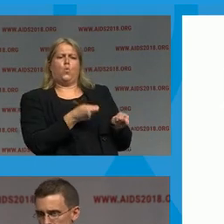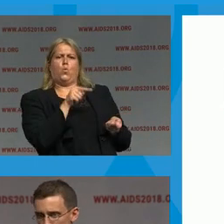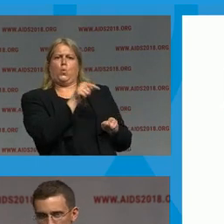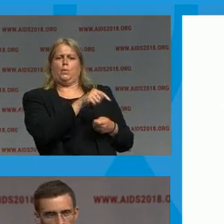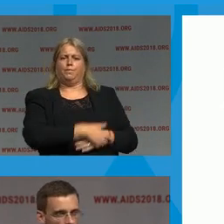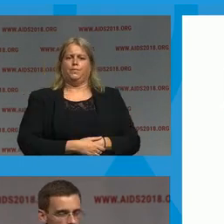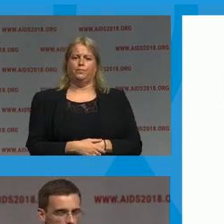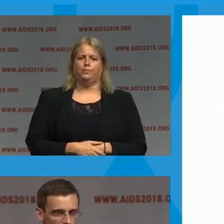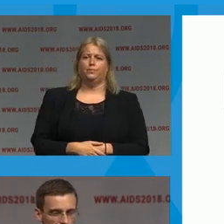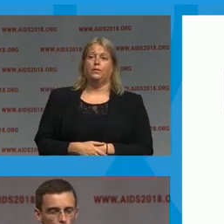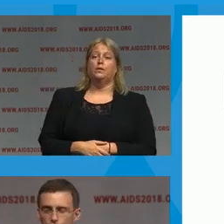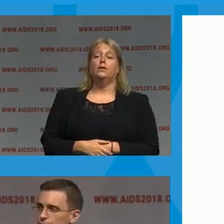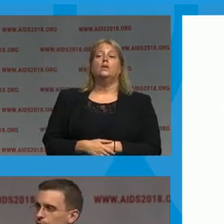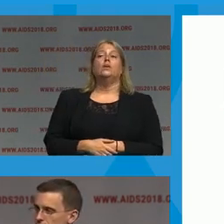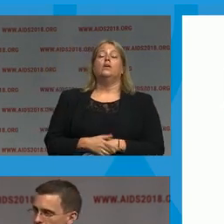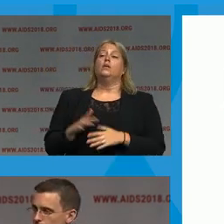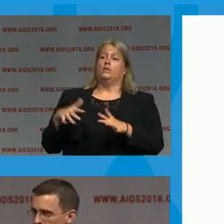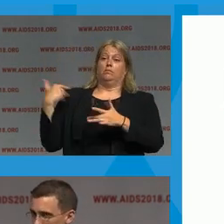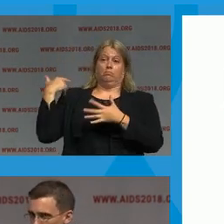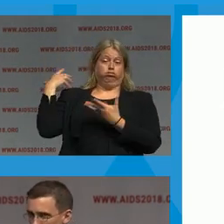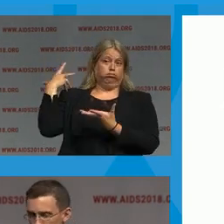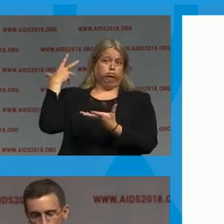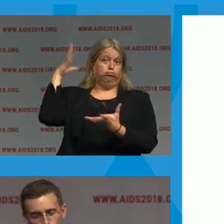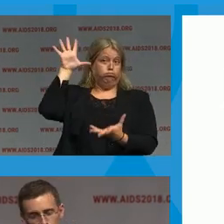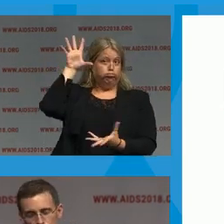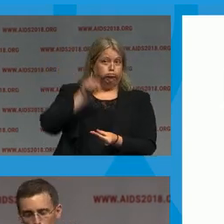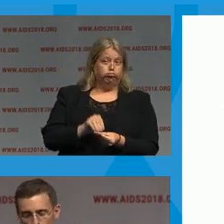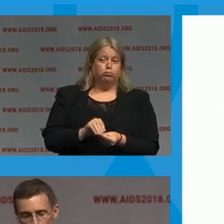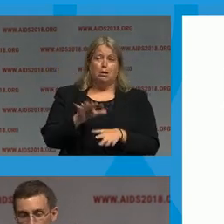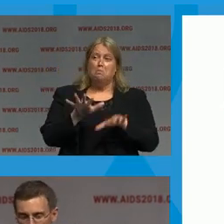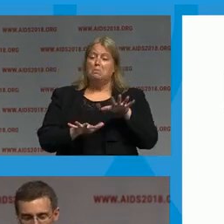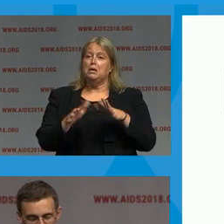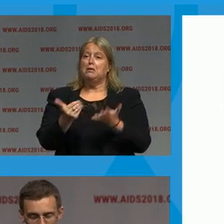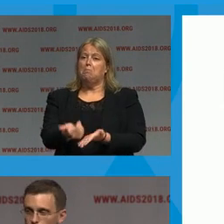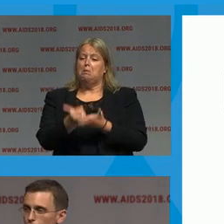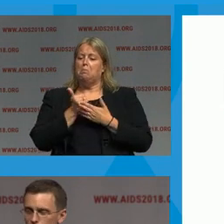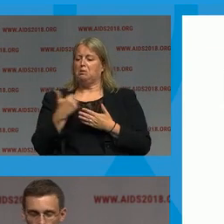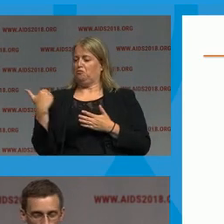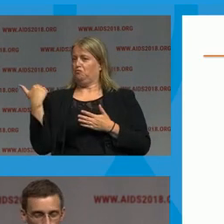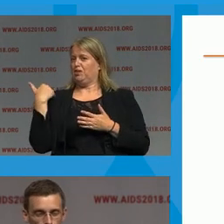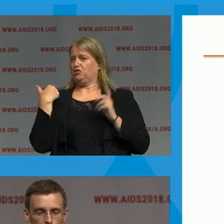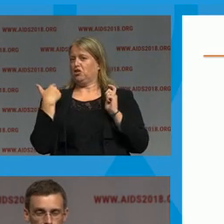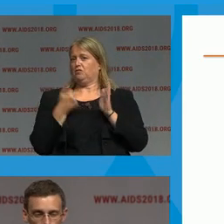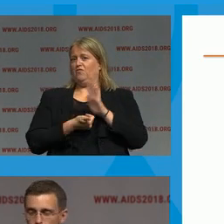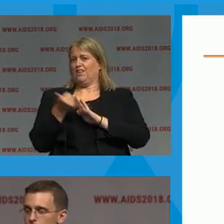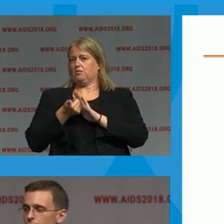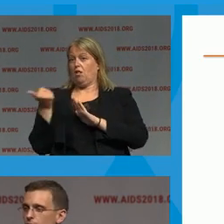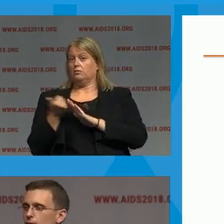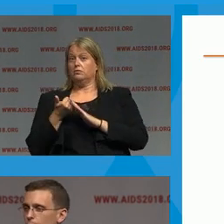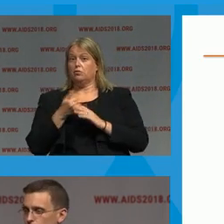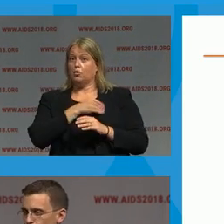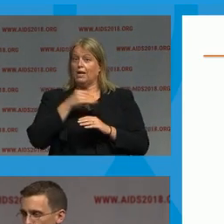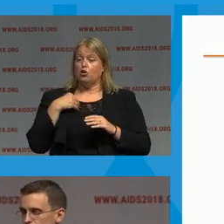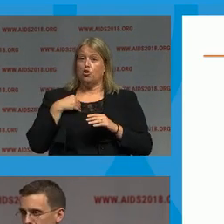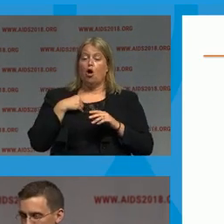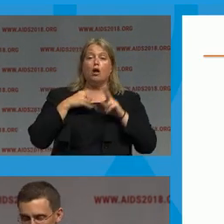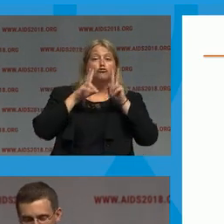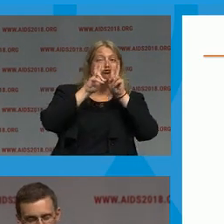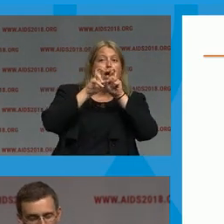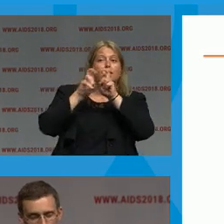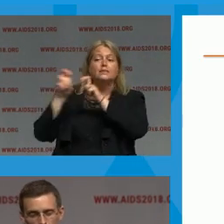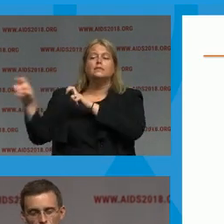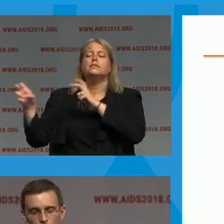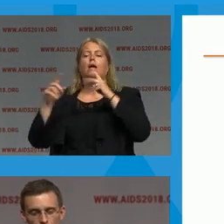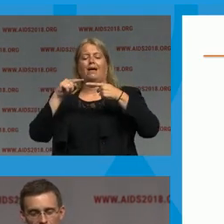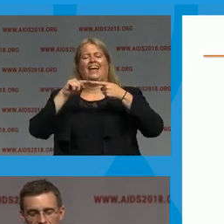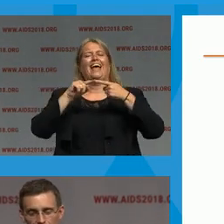So let's take these lessons that we've just gone through and see if they can help us interpret some recent results of clinical trials. We're going to focus on kick and